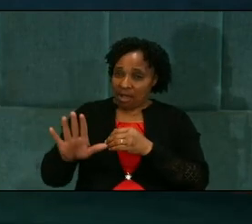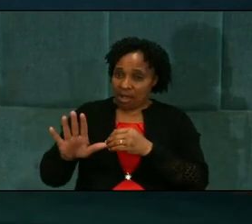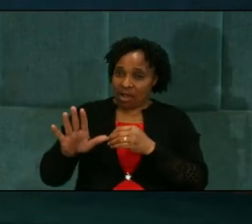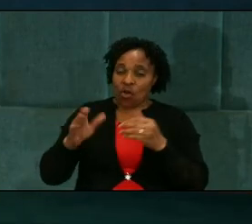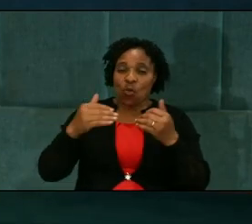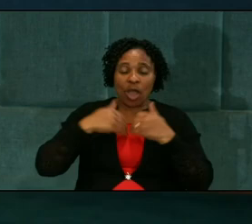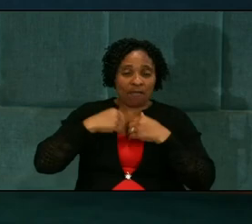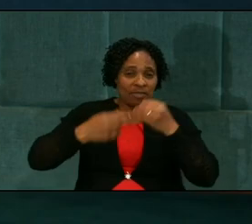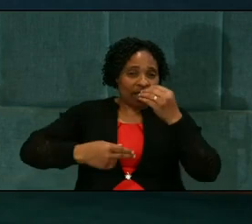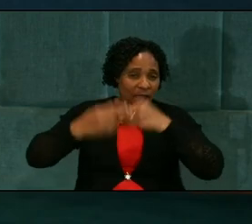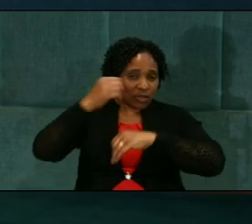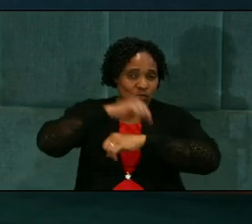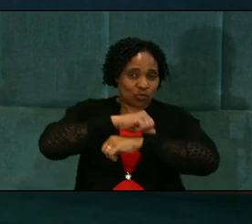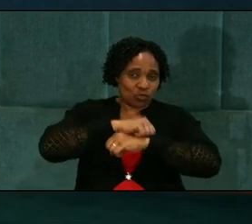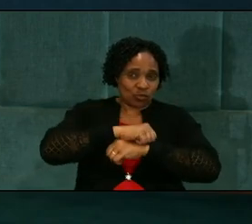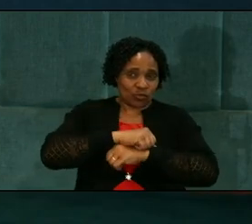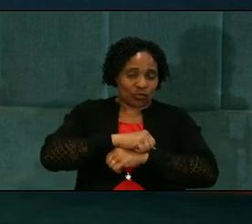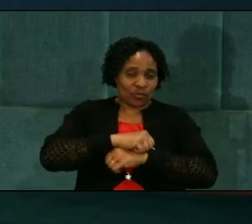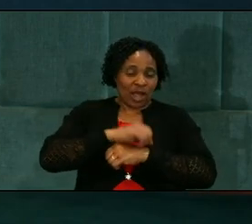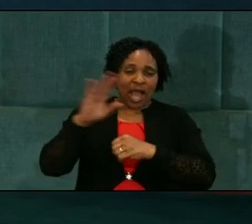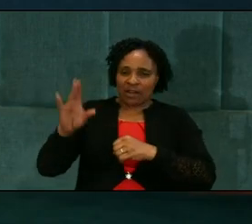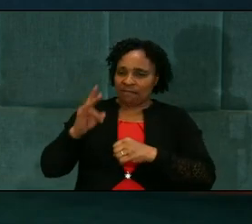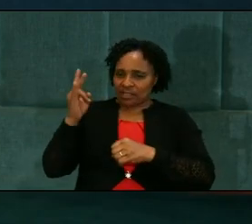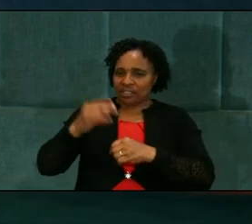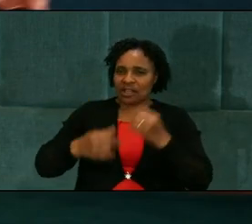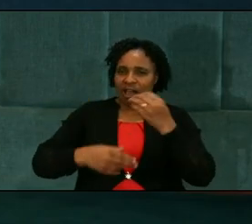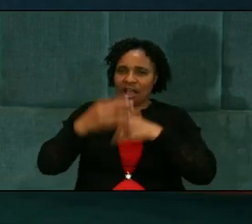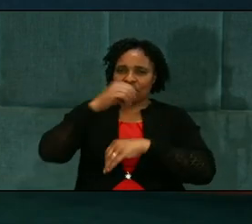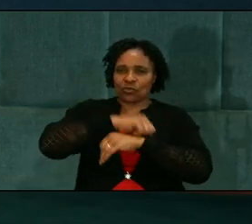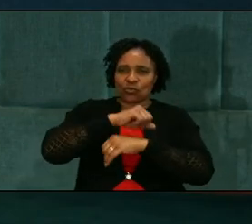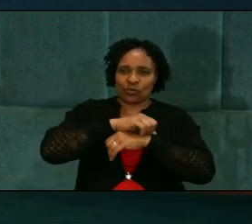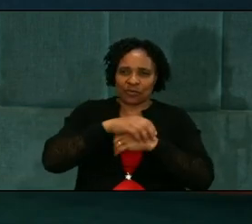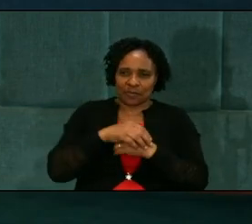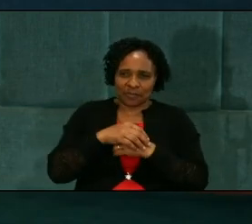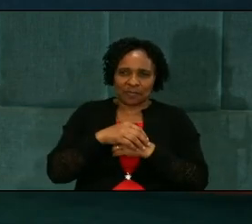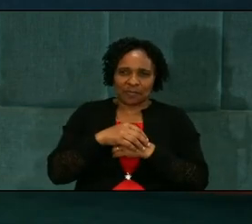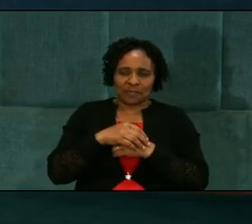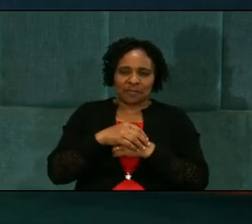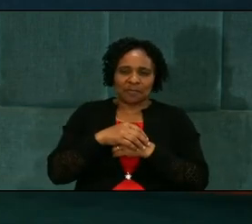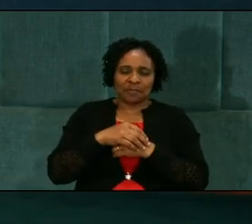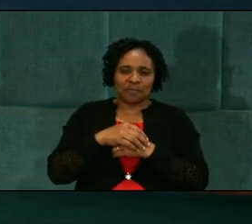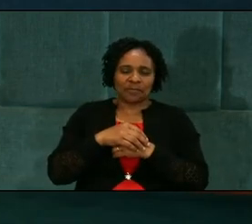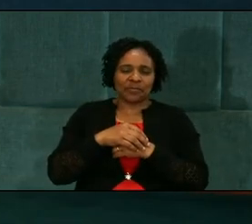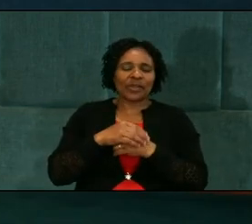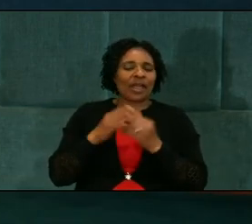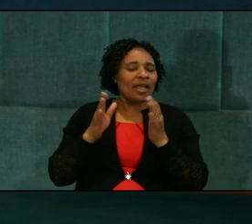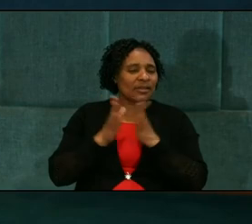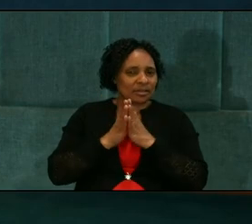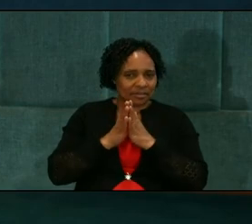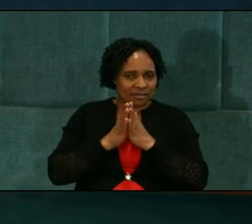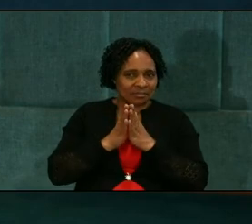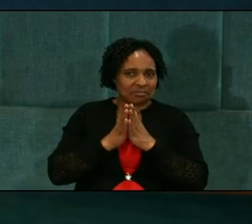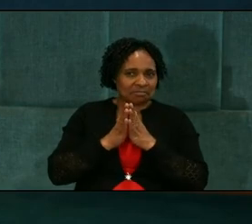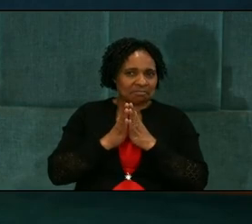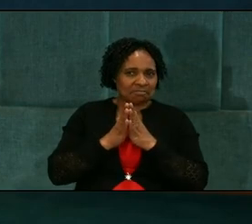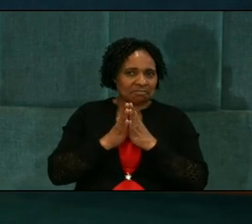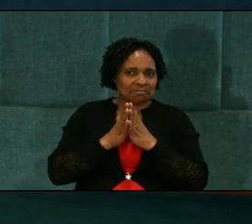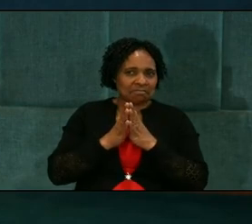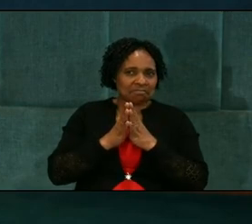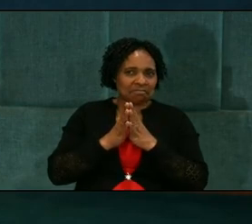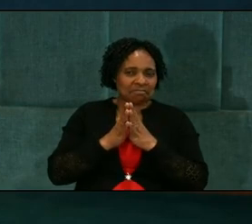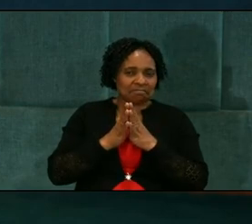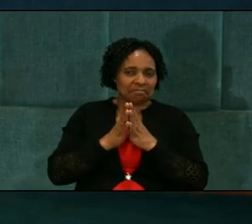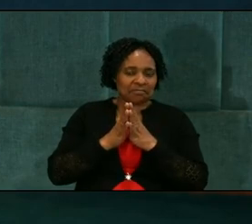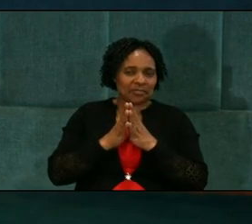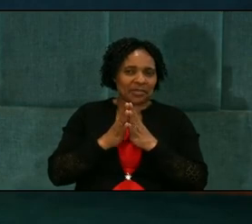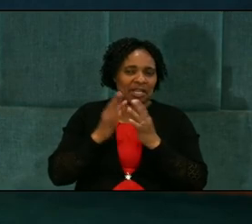we have a high school, an Adventist high school, Pastor, and called Cayman